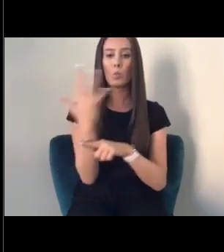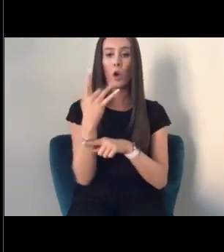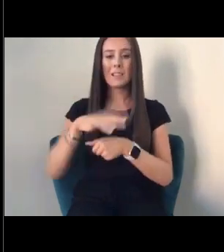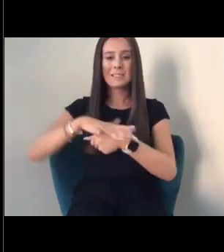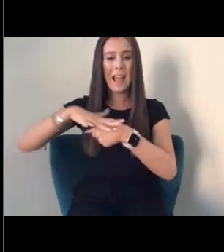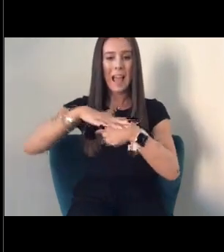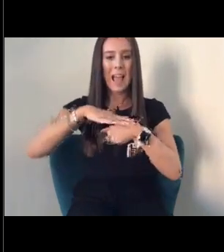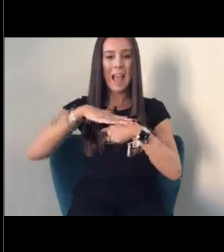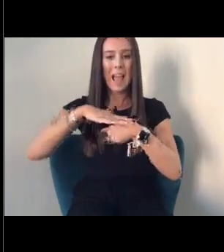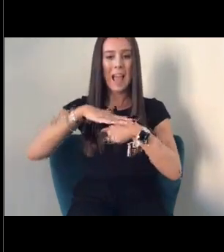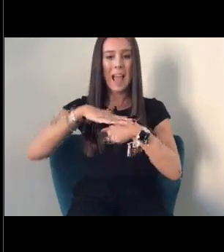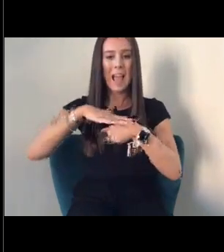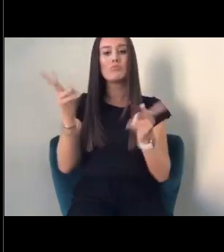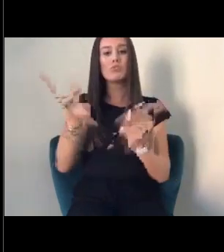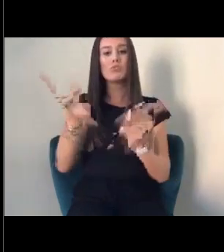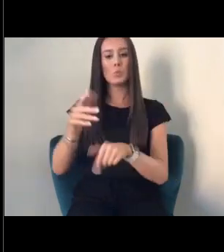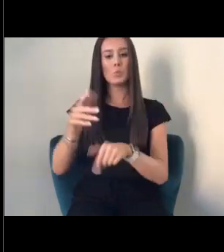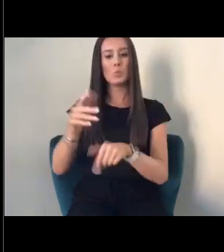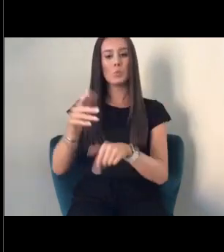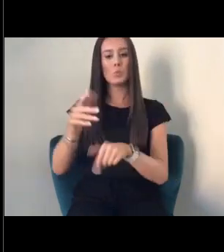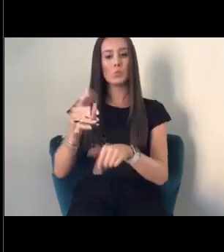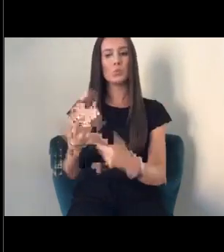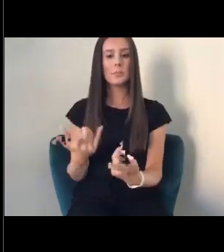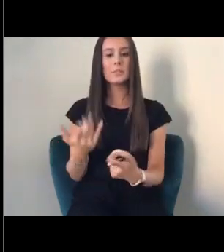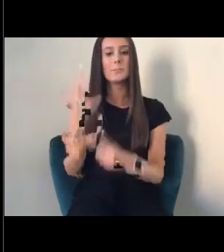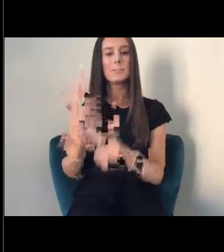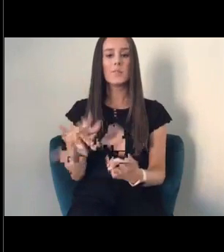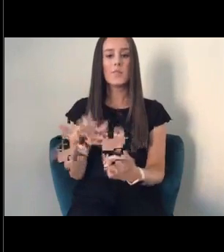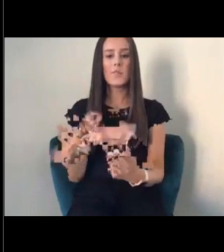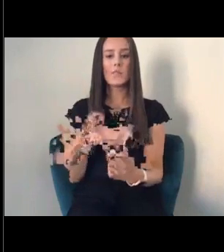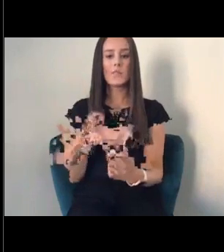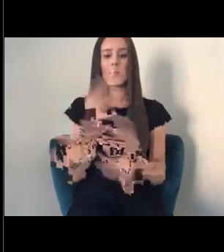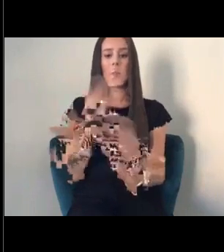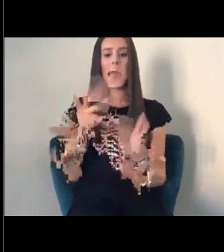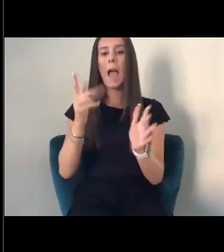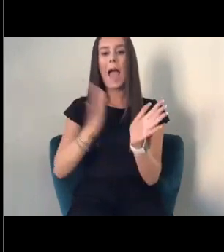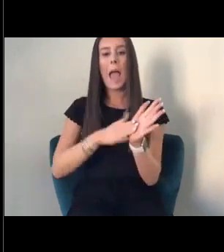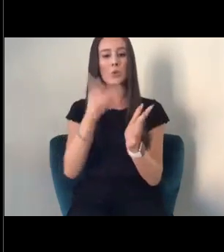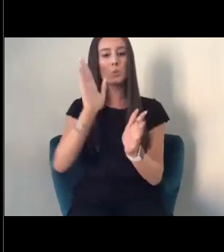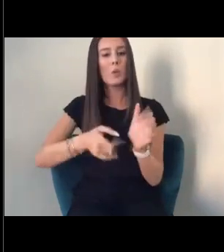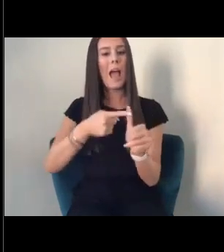various wooded areas, particularly in the area around the M2A2 junction.